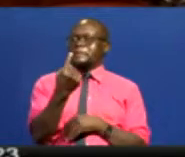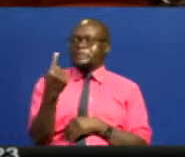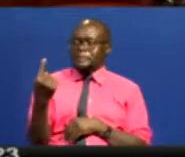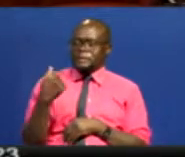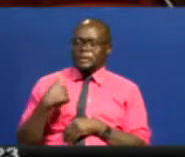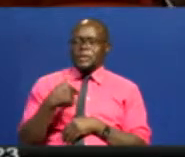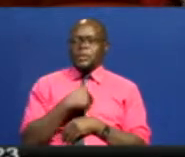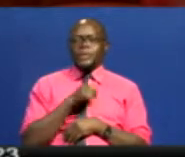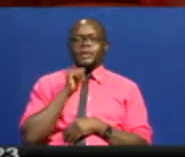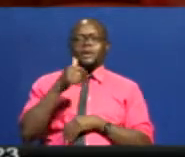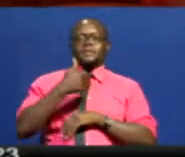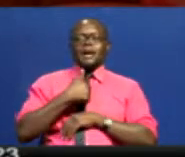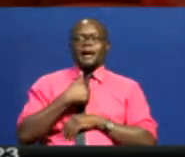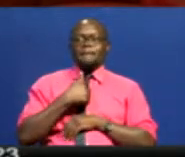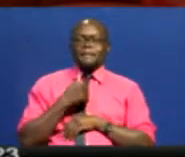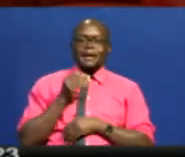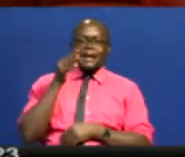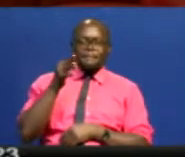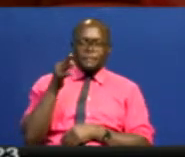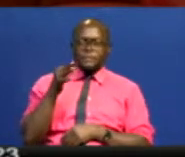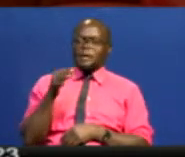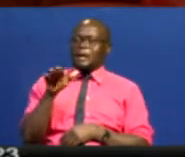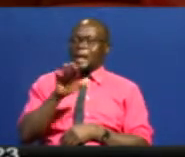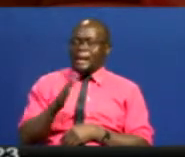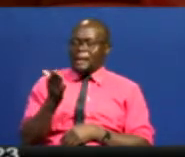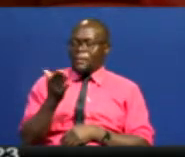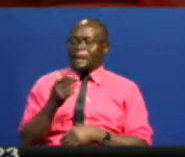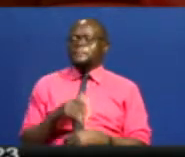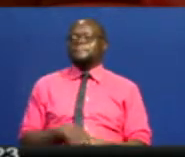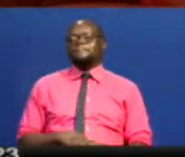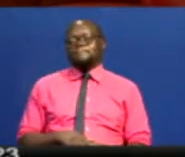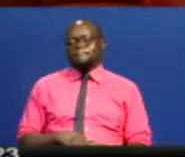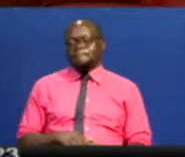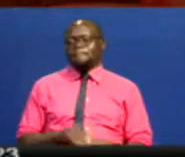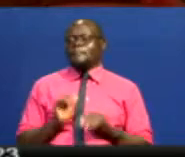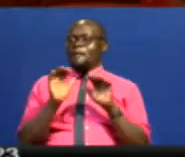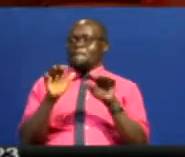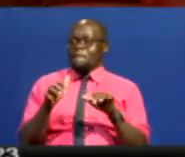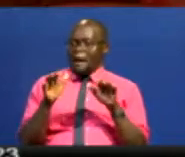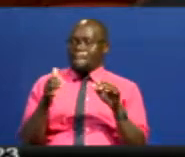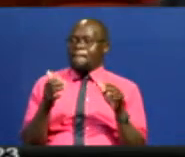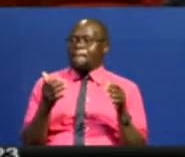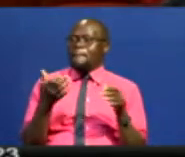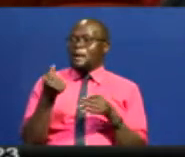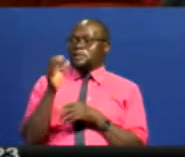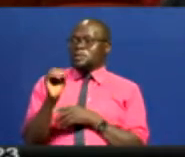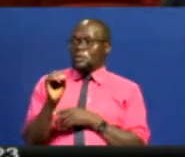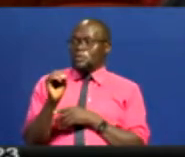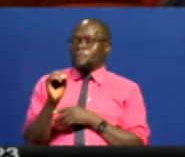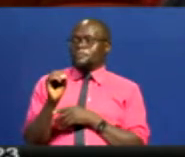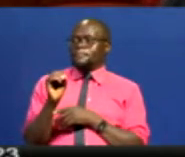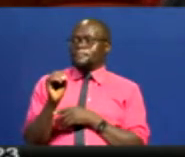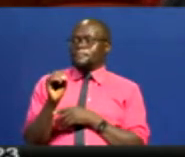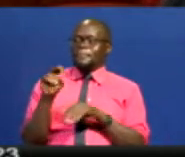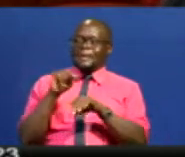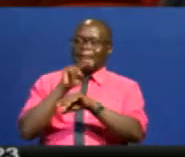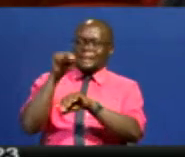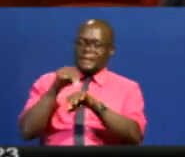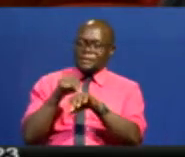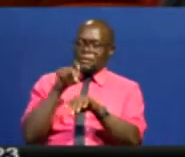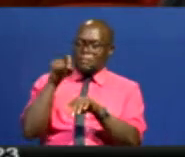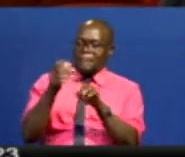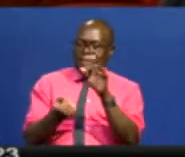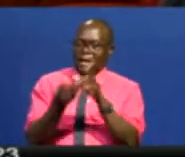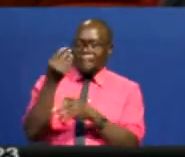we will not have in future a place where we'll be able to now grow our crops. So as a nation, we need to come up